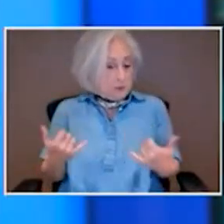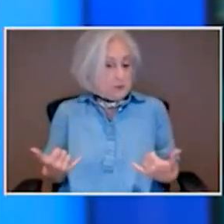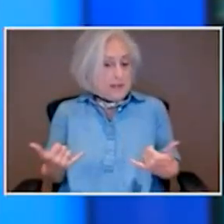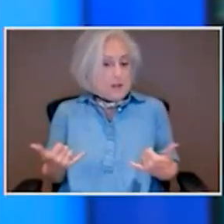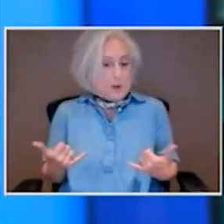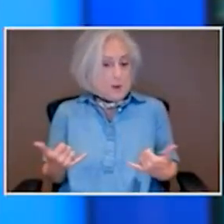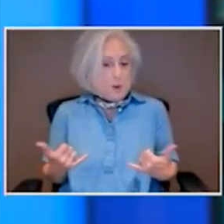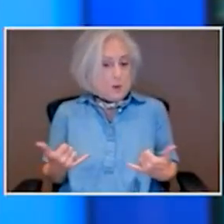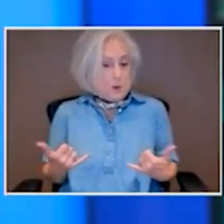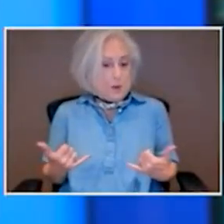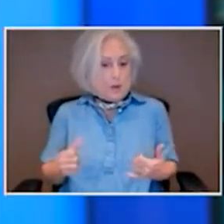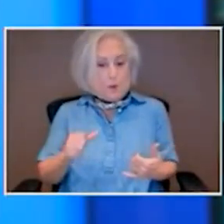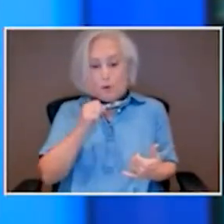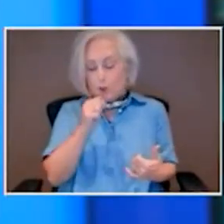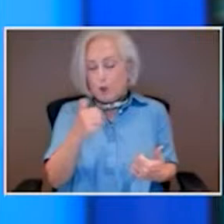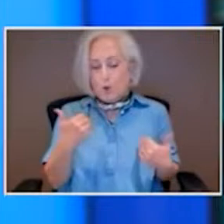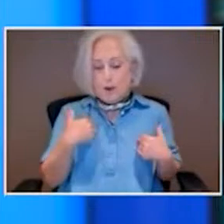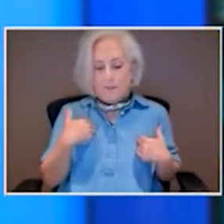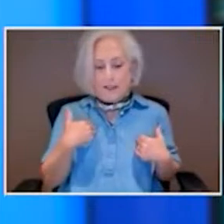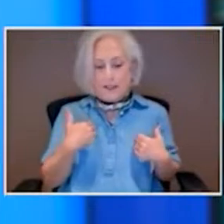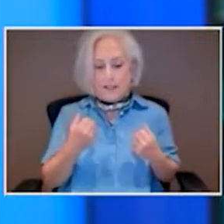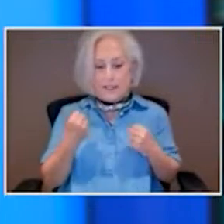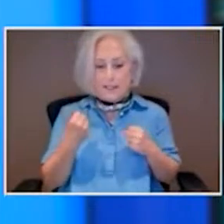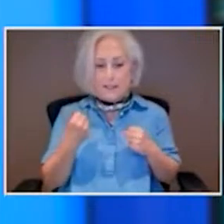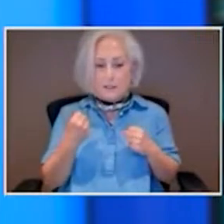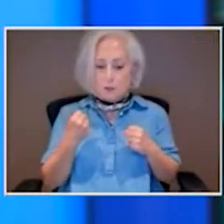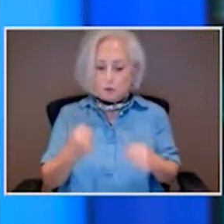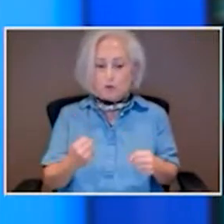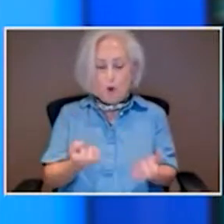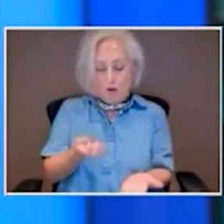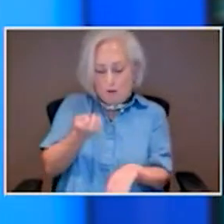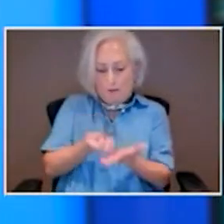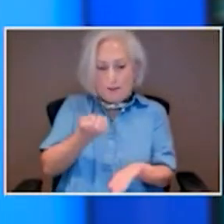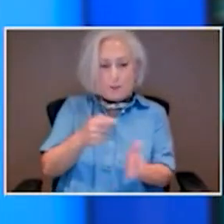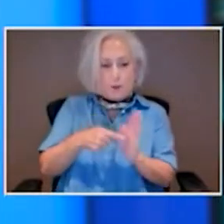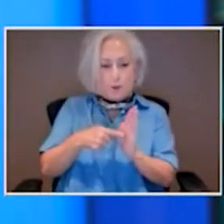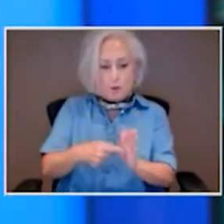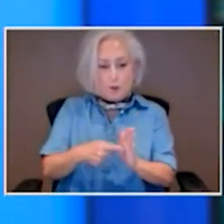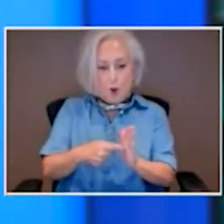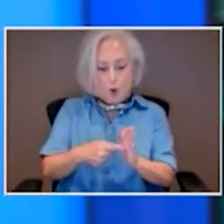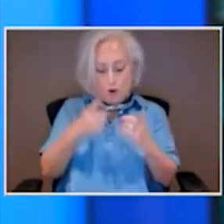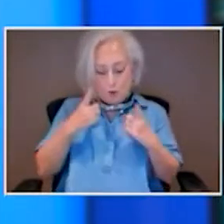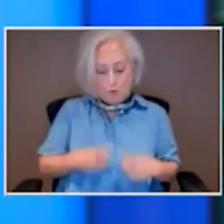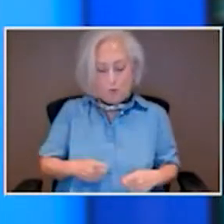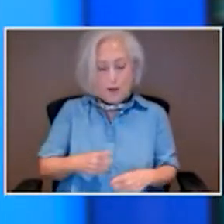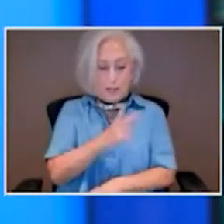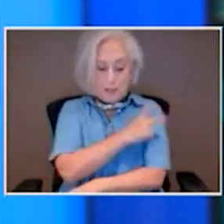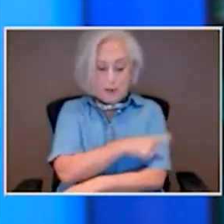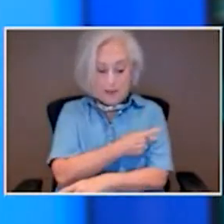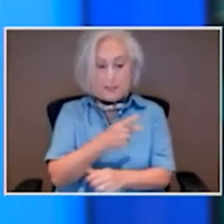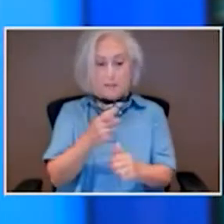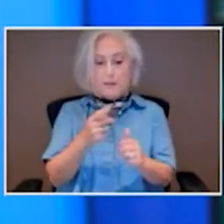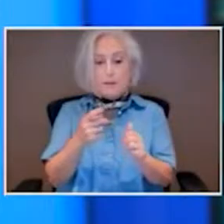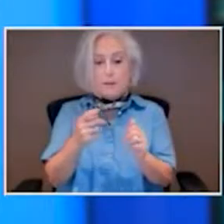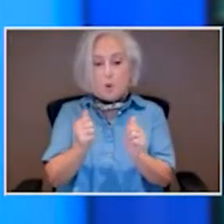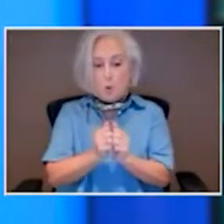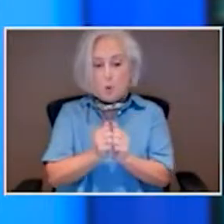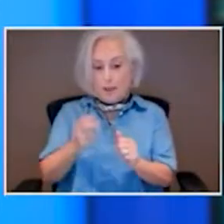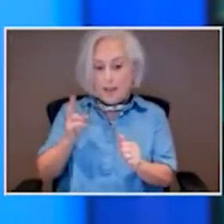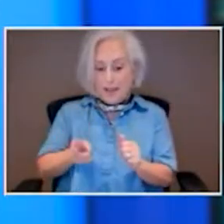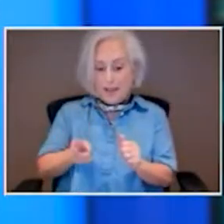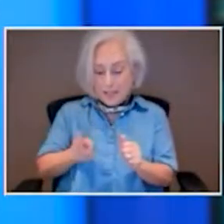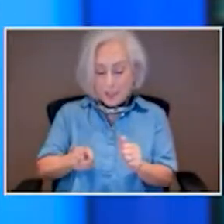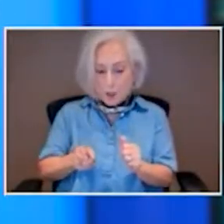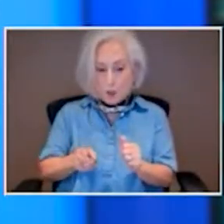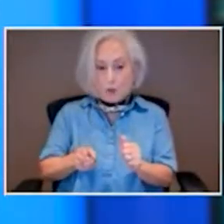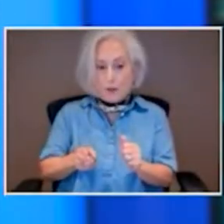we do not have any solid evidence that shows that patients with a history of depression have statistically higher rates